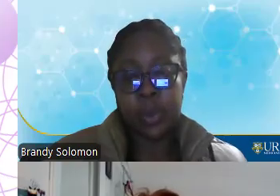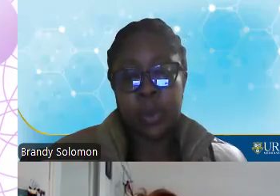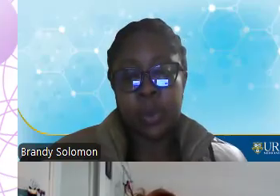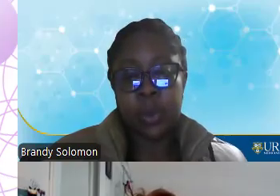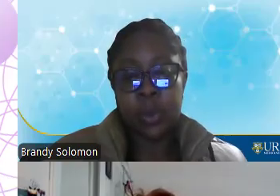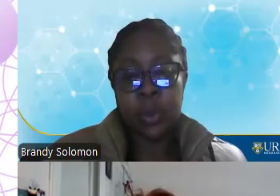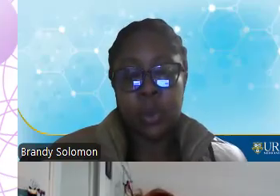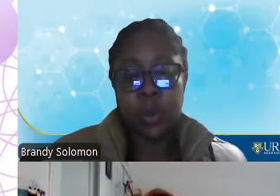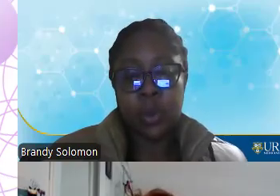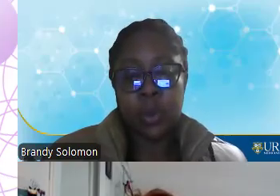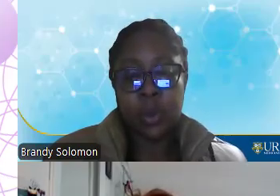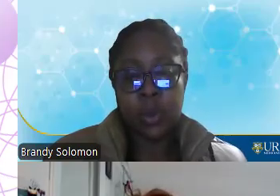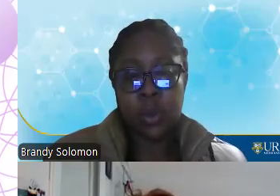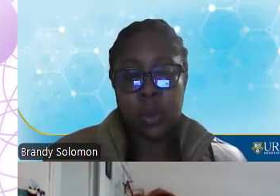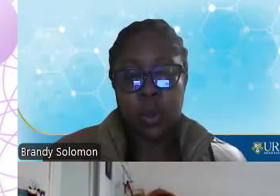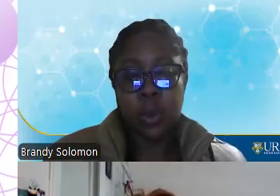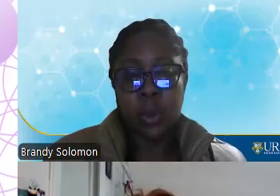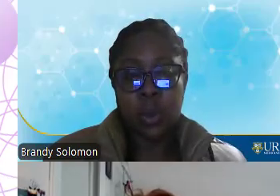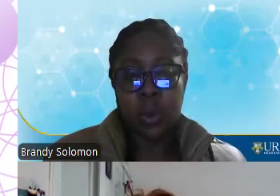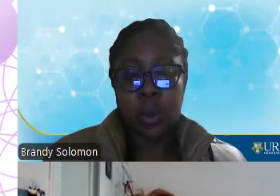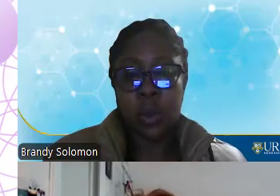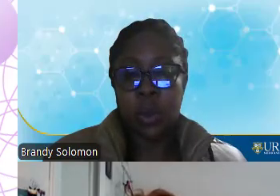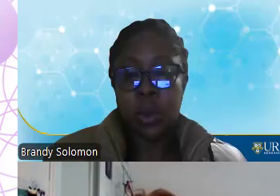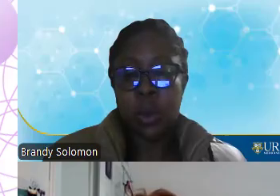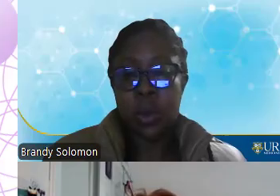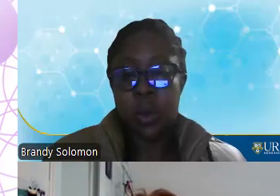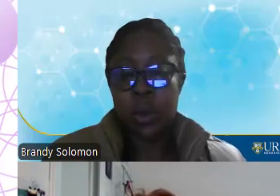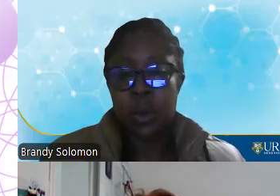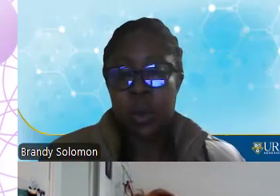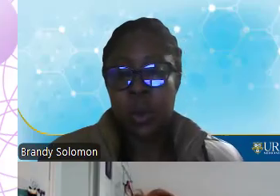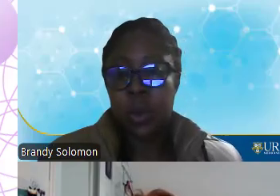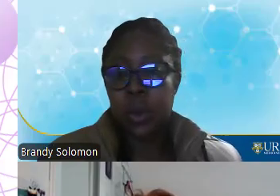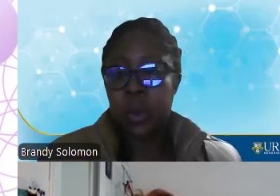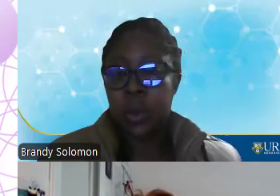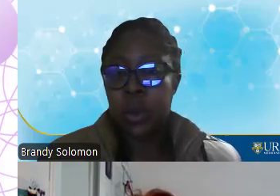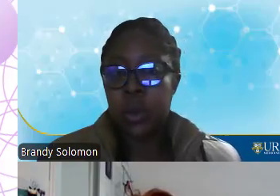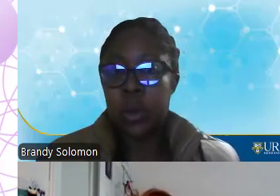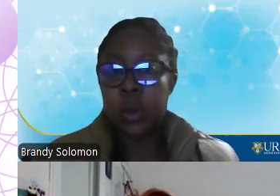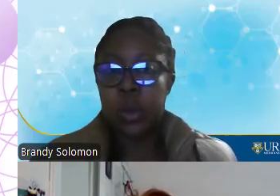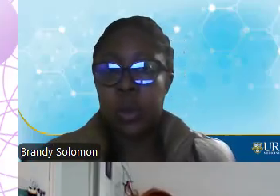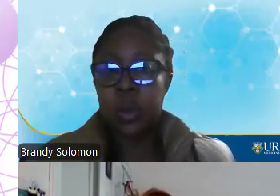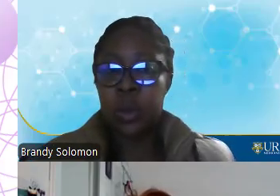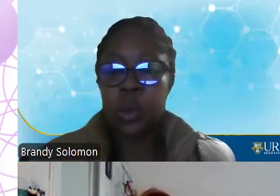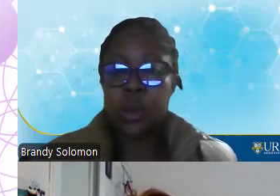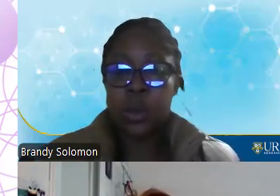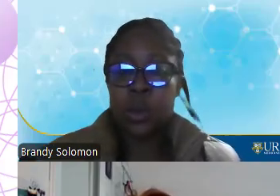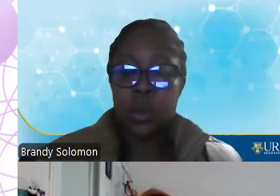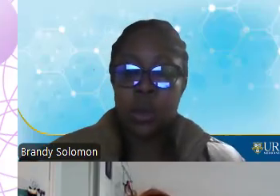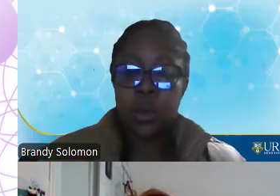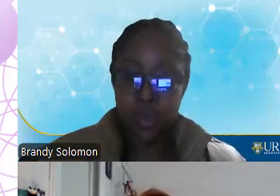everything here. You are all aware, I'm sure, of all different kinds of things. But what I think is key to this slide is the